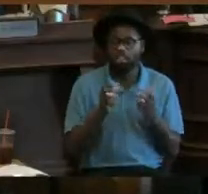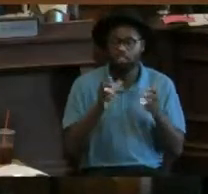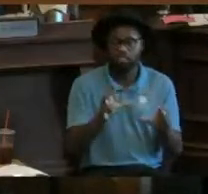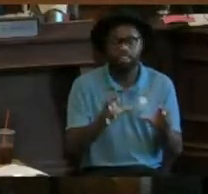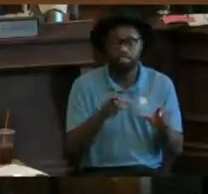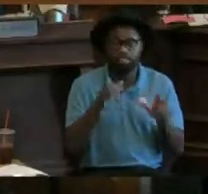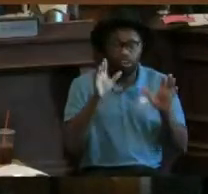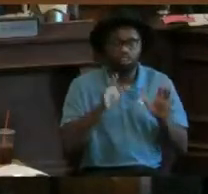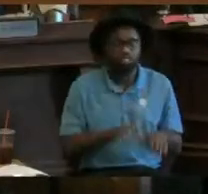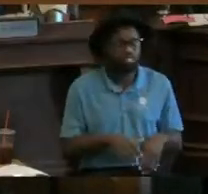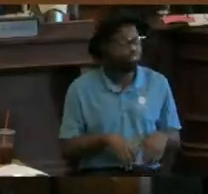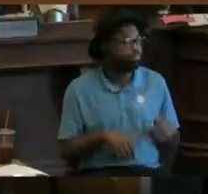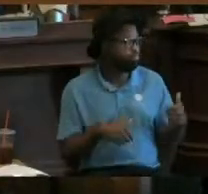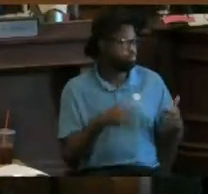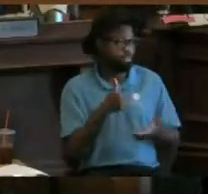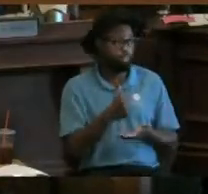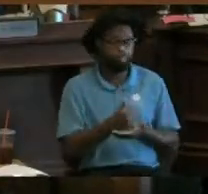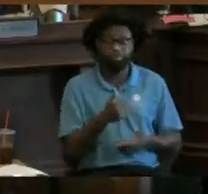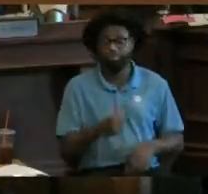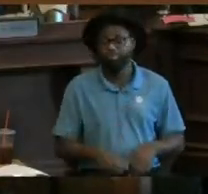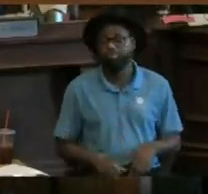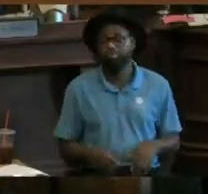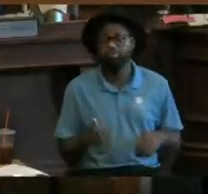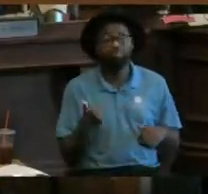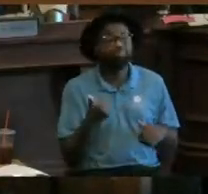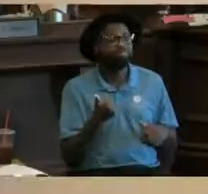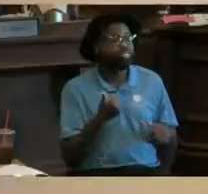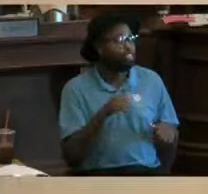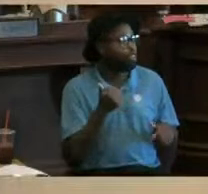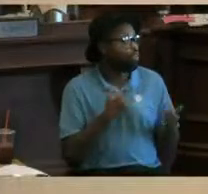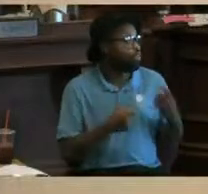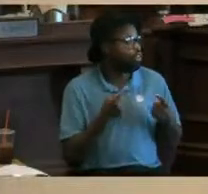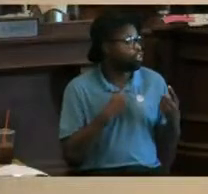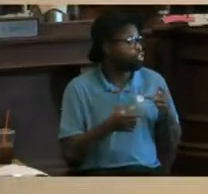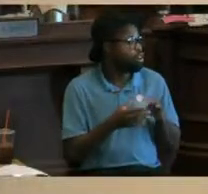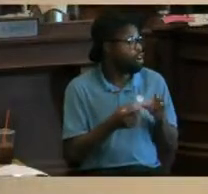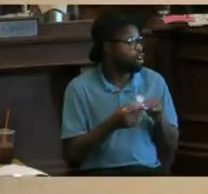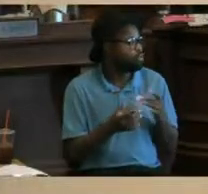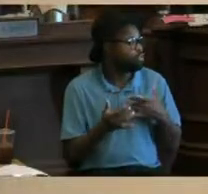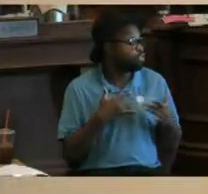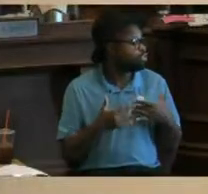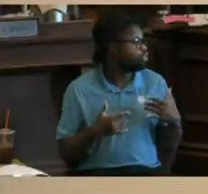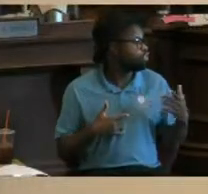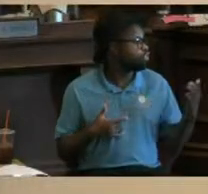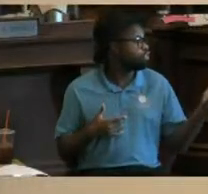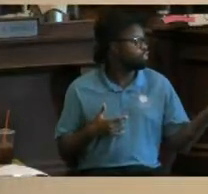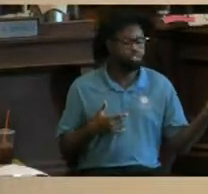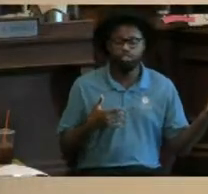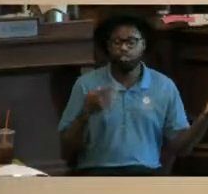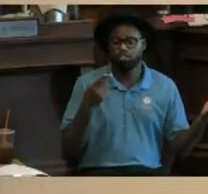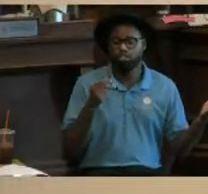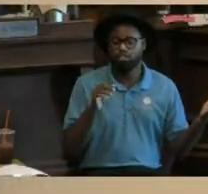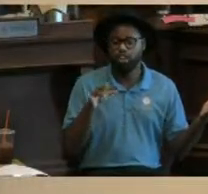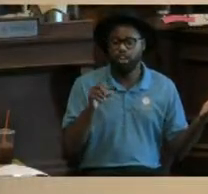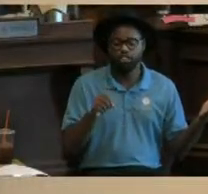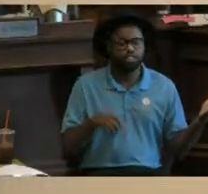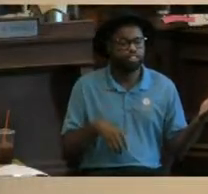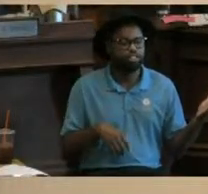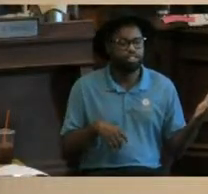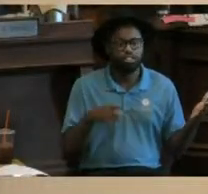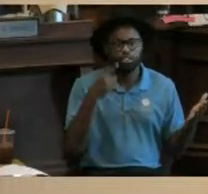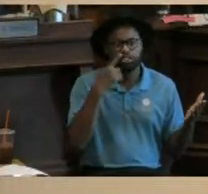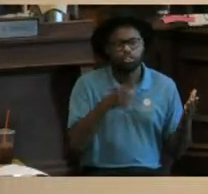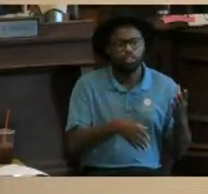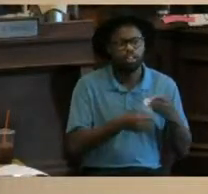you. Any other questions, comments, or concerns? Councilmember Harris. I'd like to, if you could please just add to